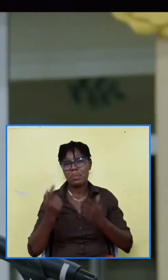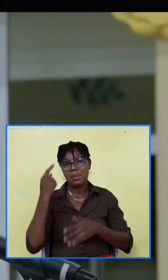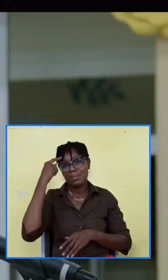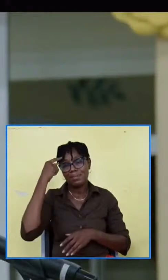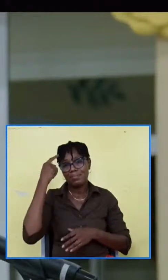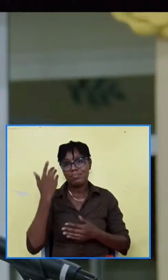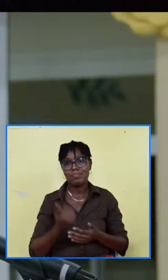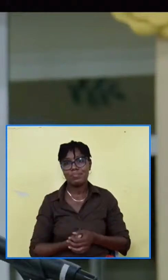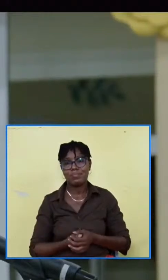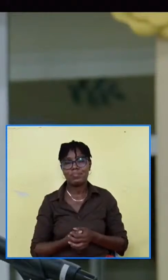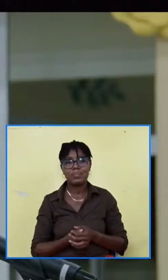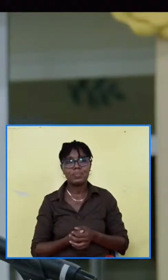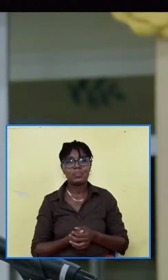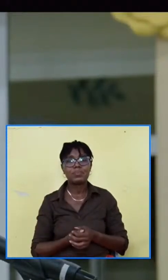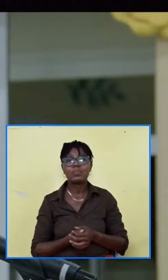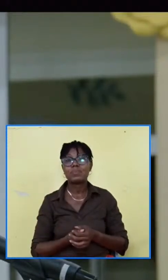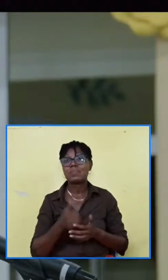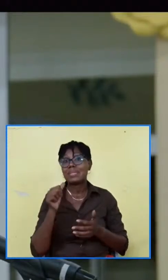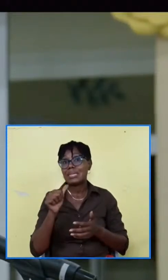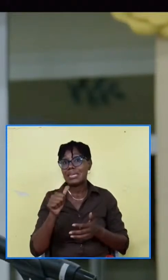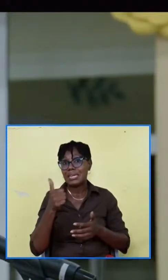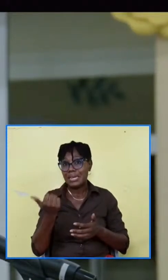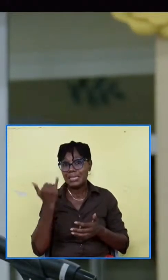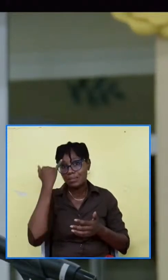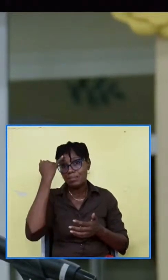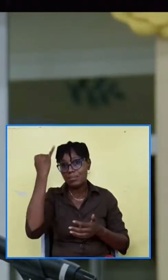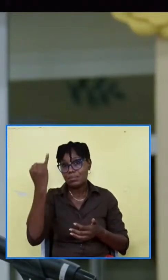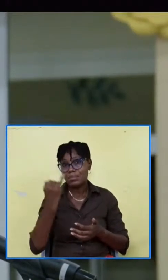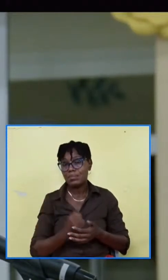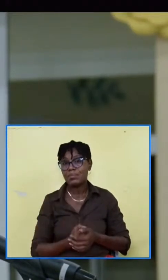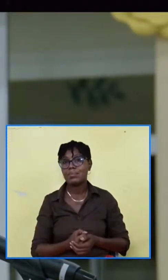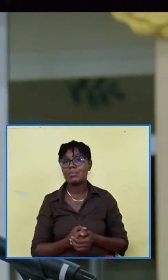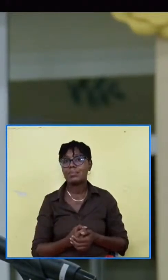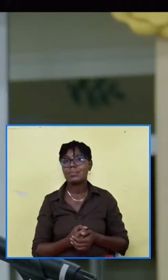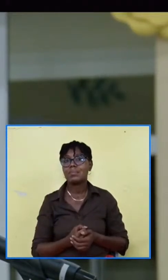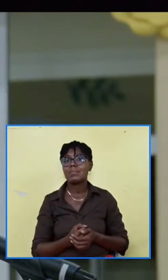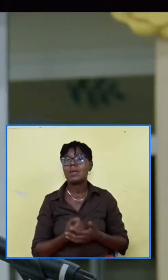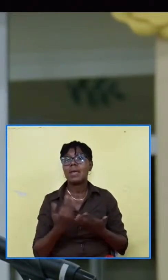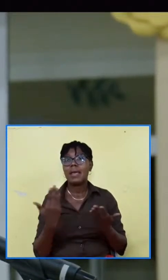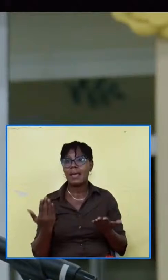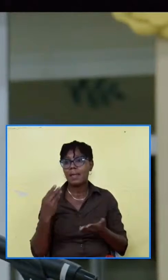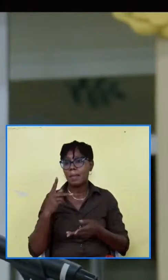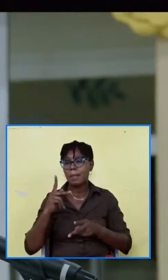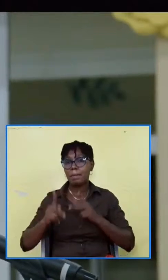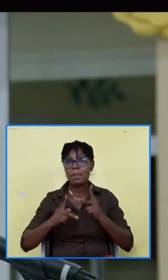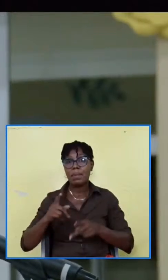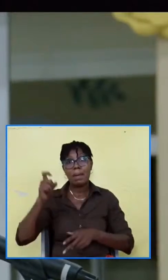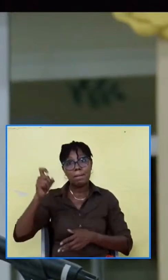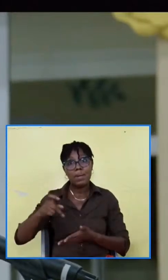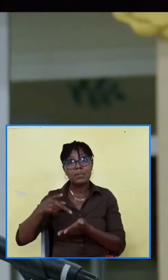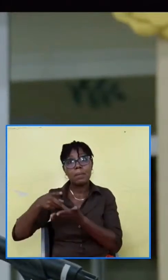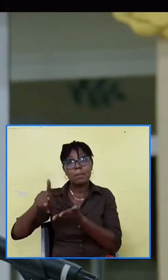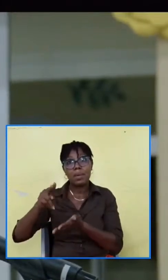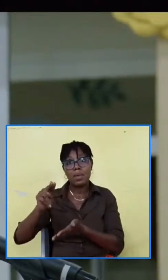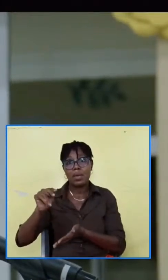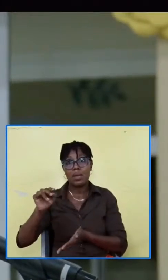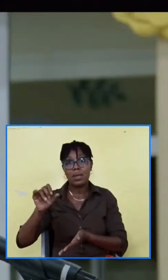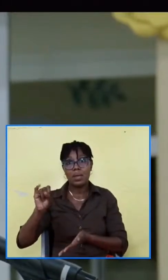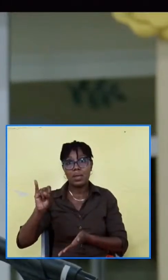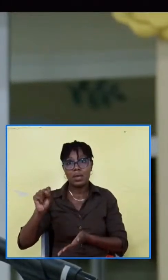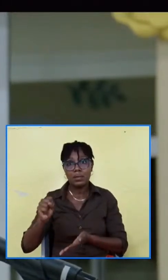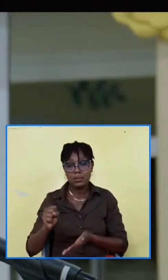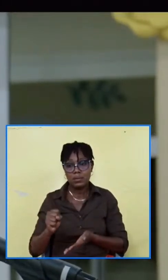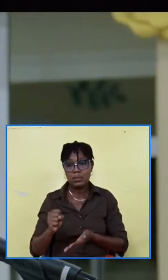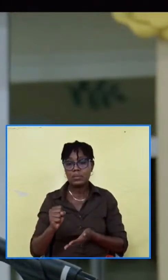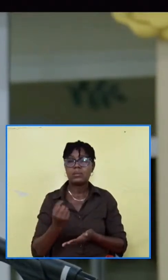considered. Another one is we have the contributory pension and those ones for the non-con pension, and